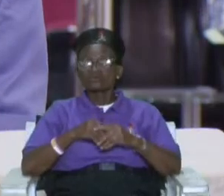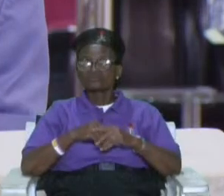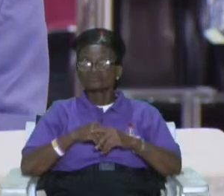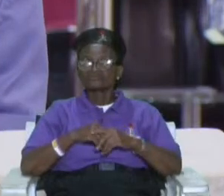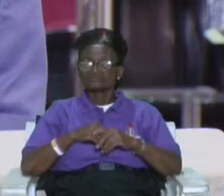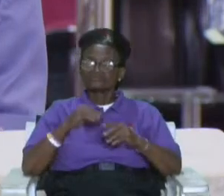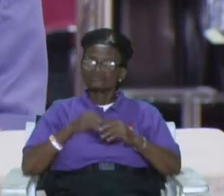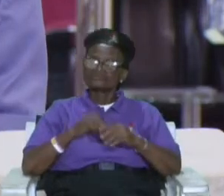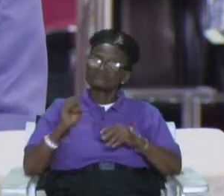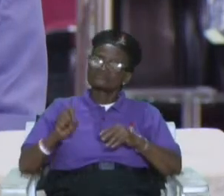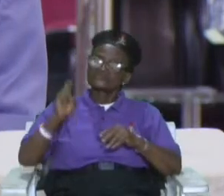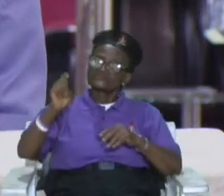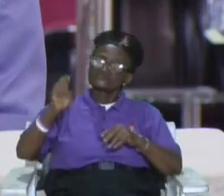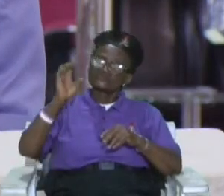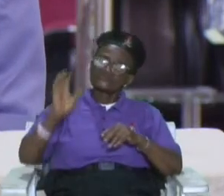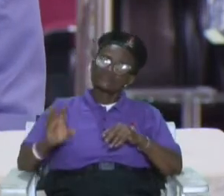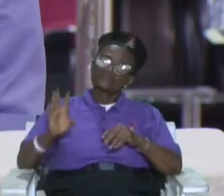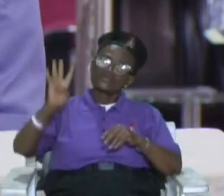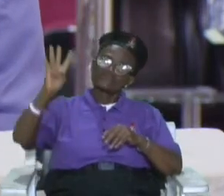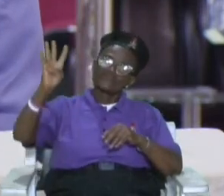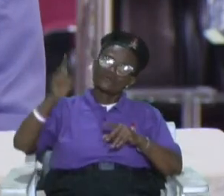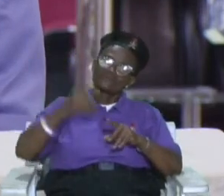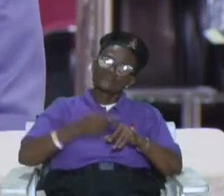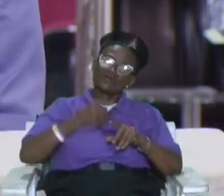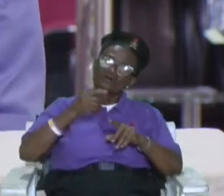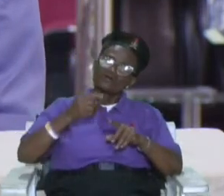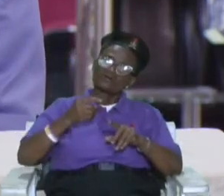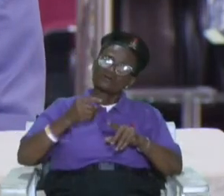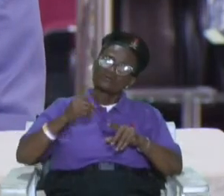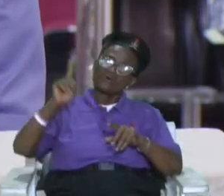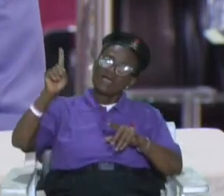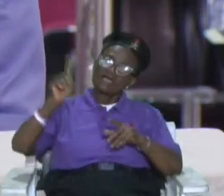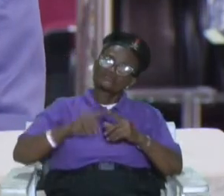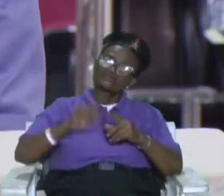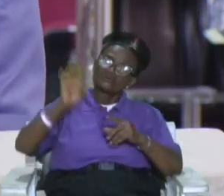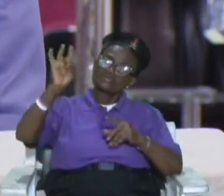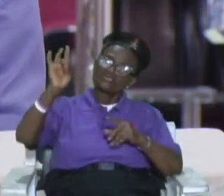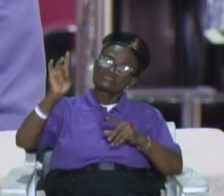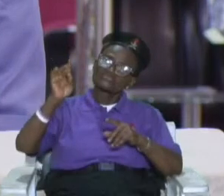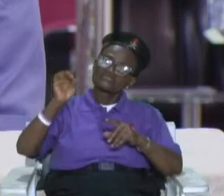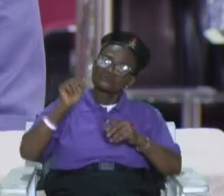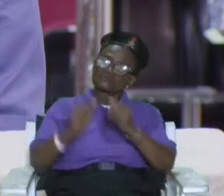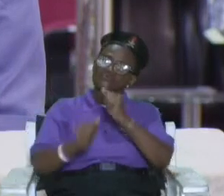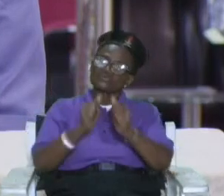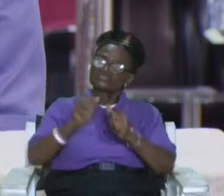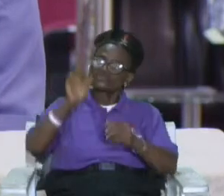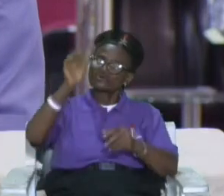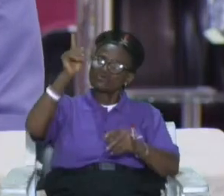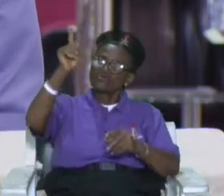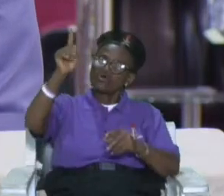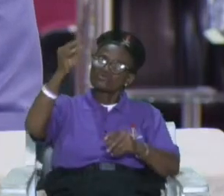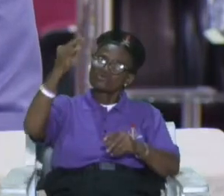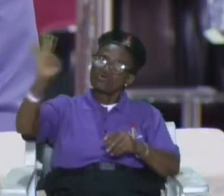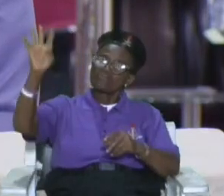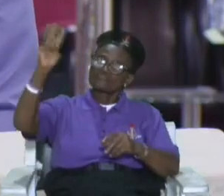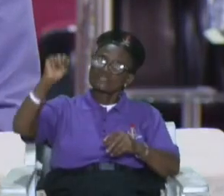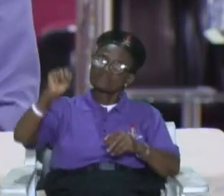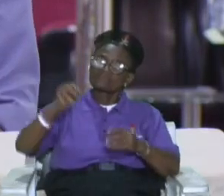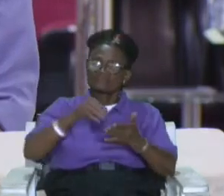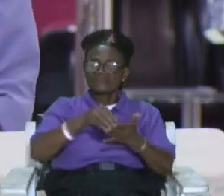In Exodus chapter 4 from verse 1 to 8, which one of them mentioned? Exodus 4 from verse 1 to